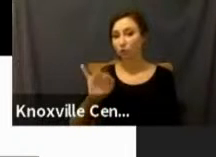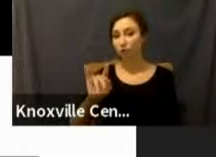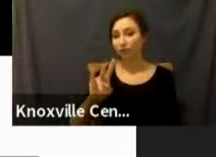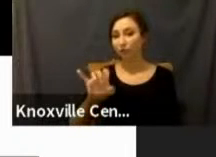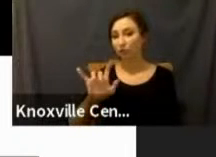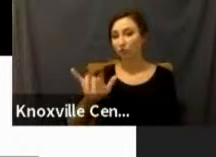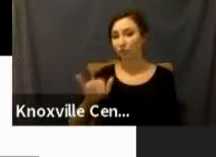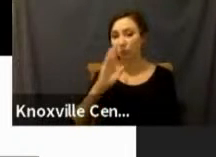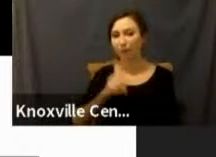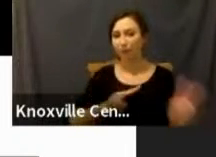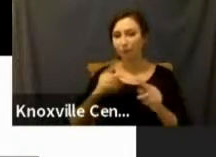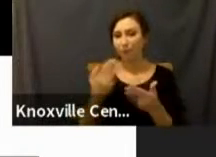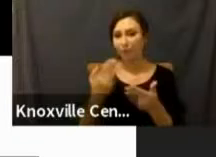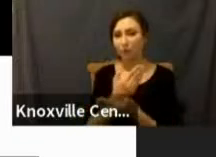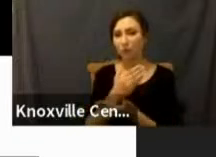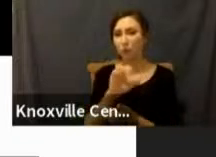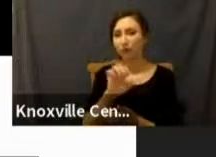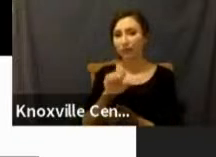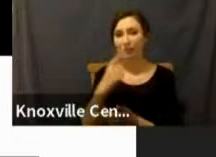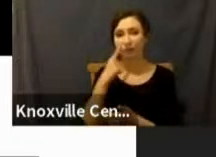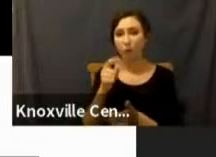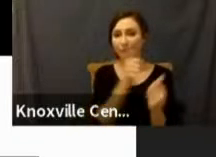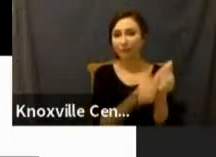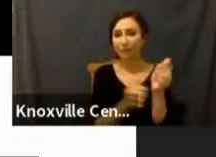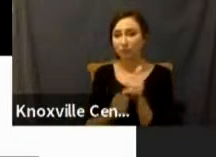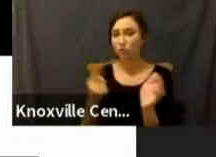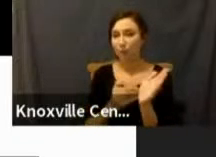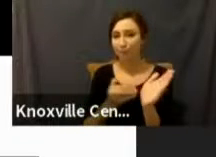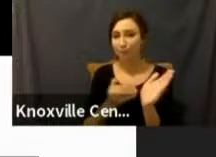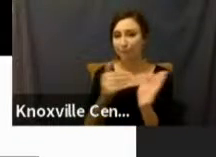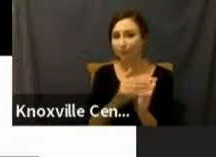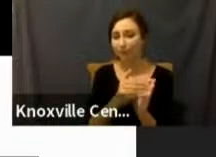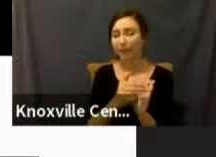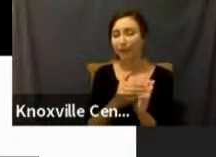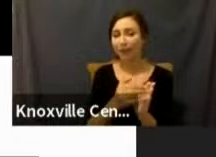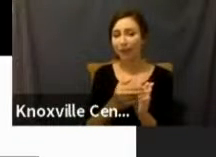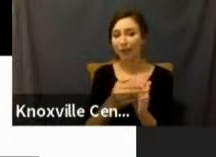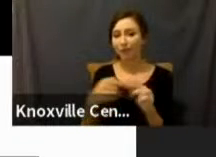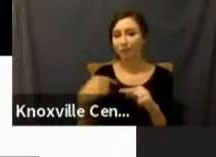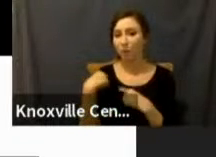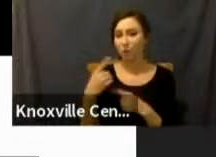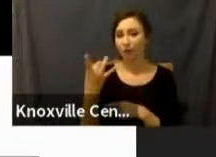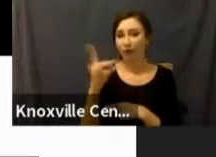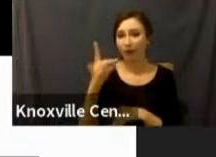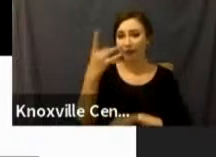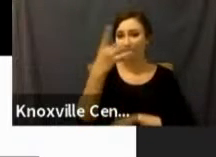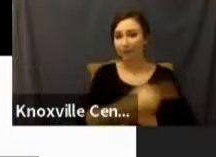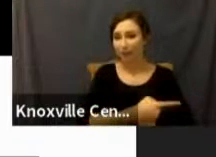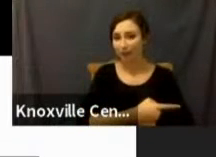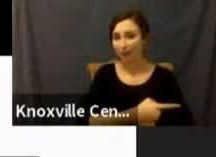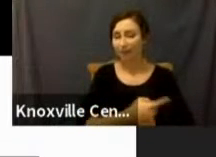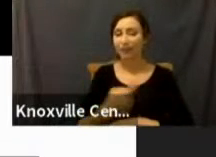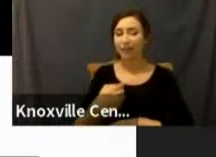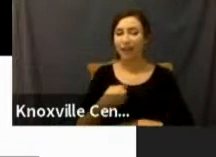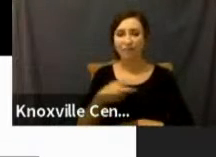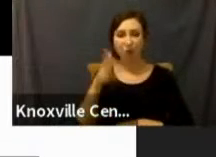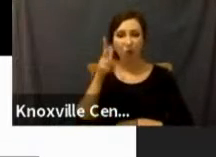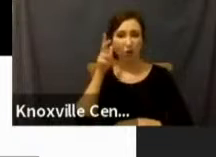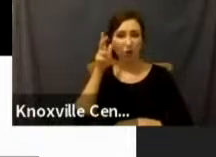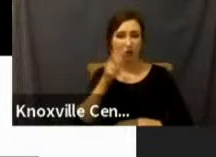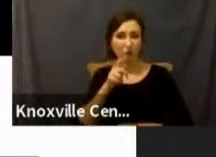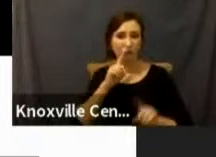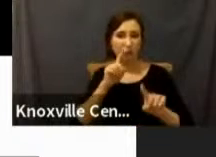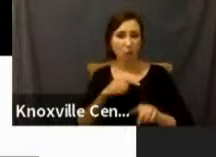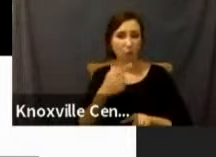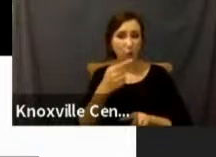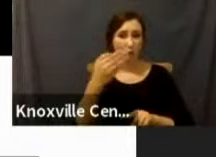million over the last 14 days. And although I've heard it both reported as 1 and 2,